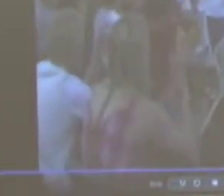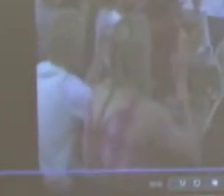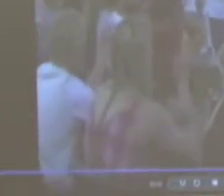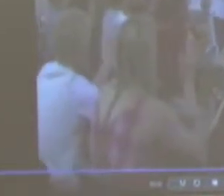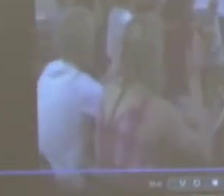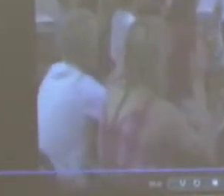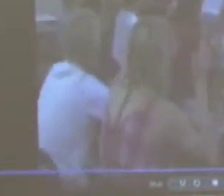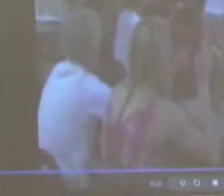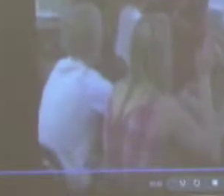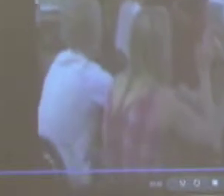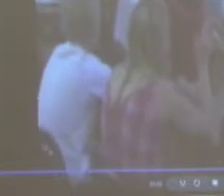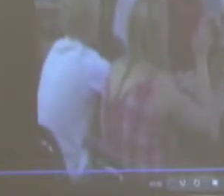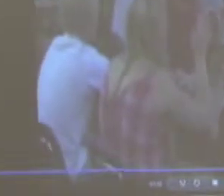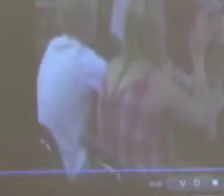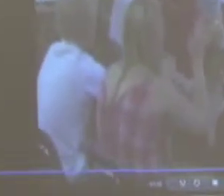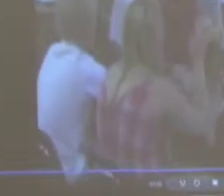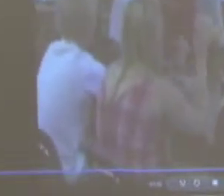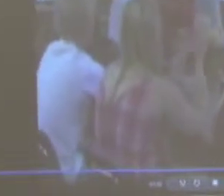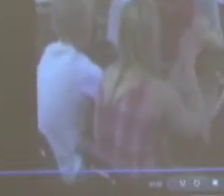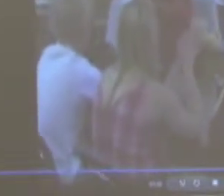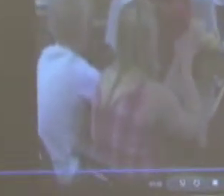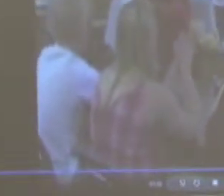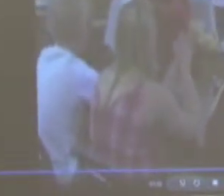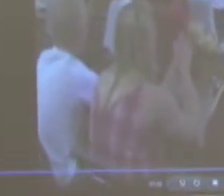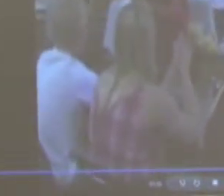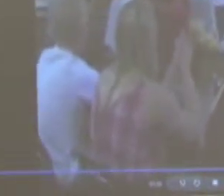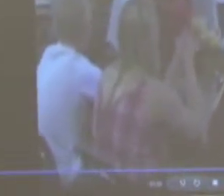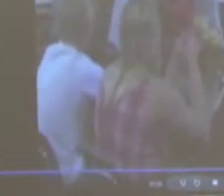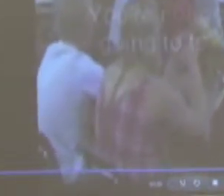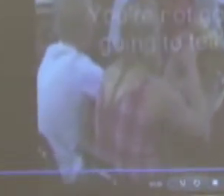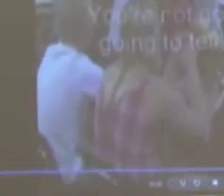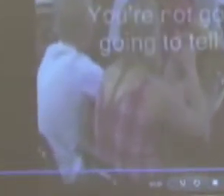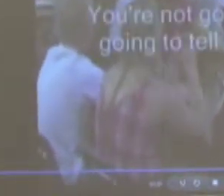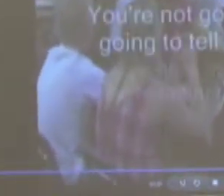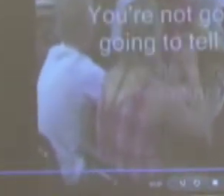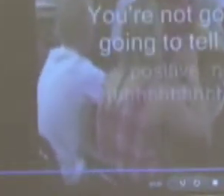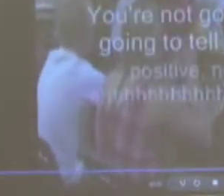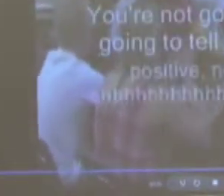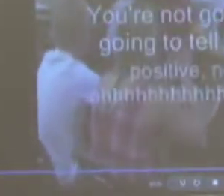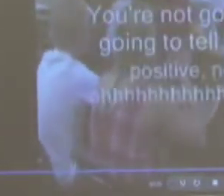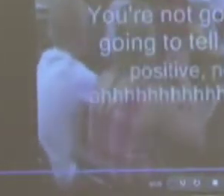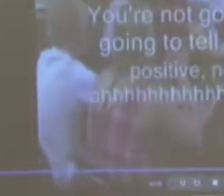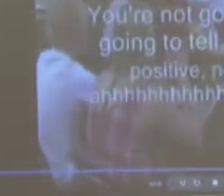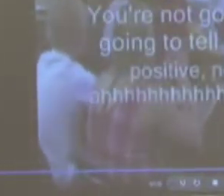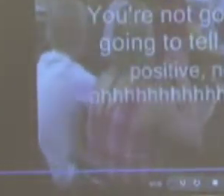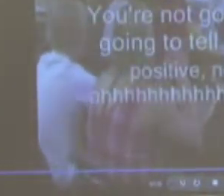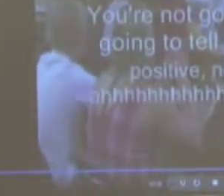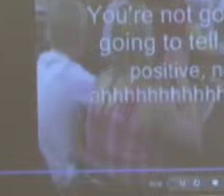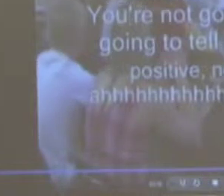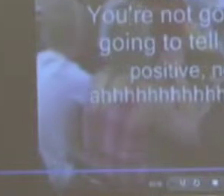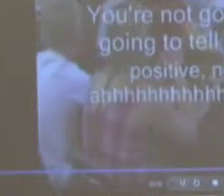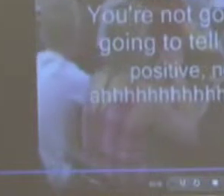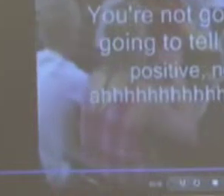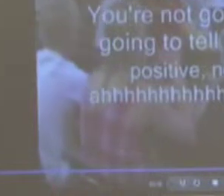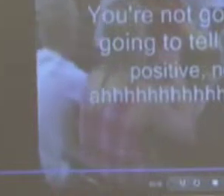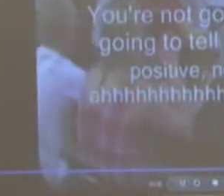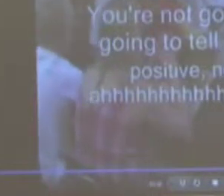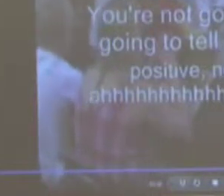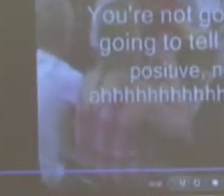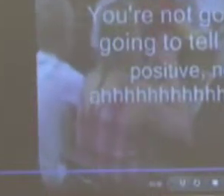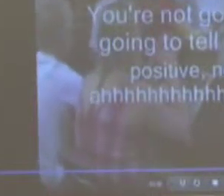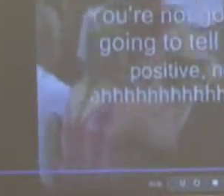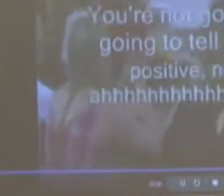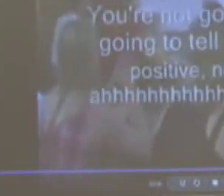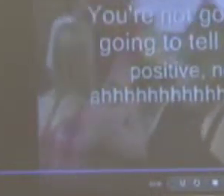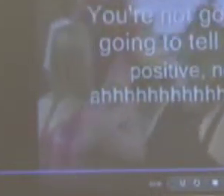off the line. Breaks into so many pieces, he is good. Now it's time for your quiz.